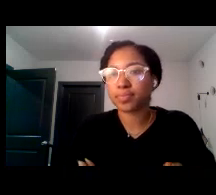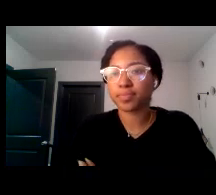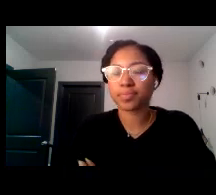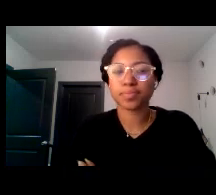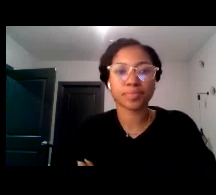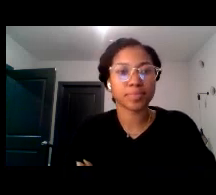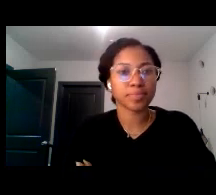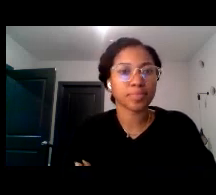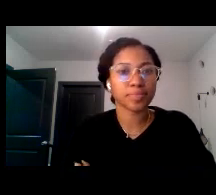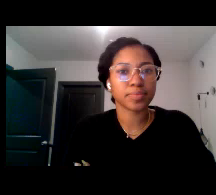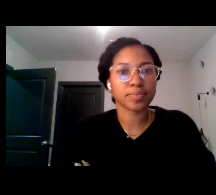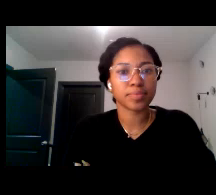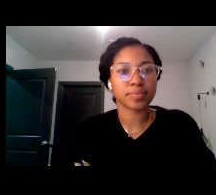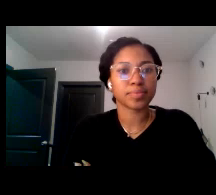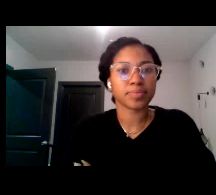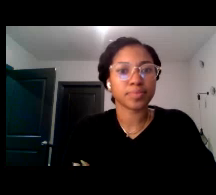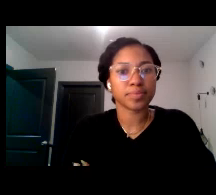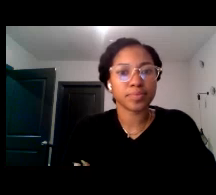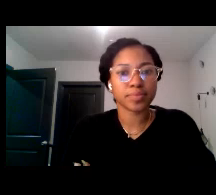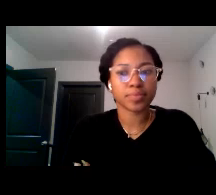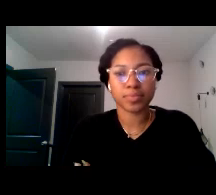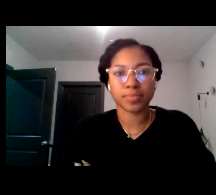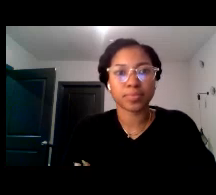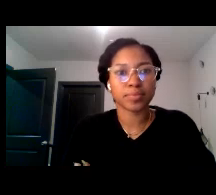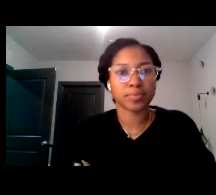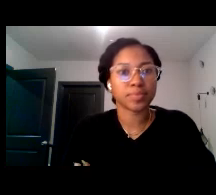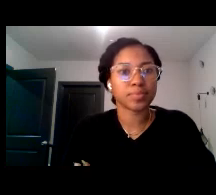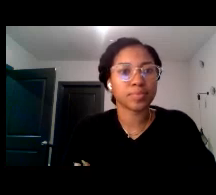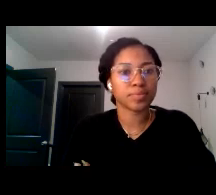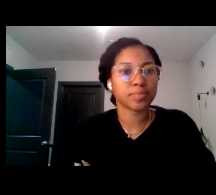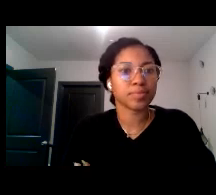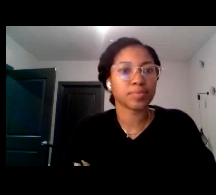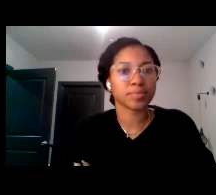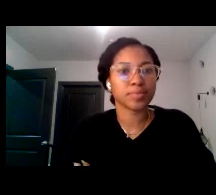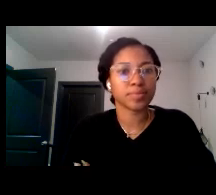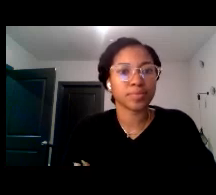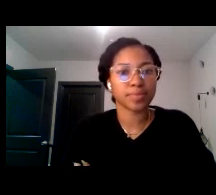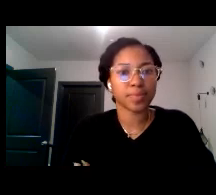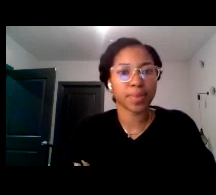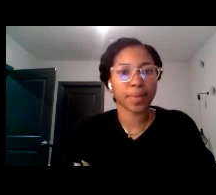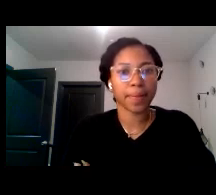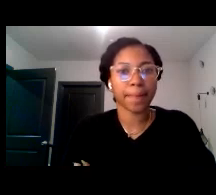accessibility. Have a policy and procedure in place for LEP,